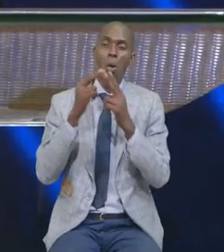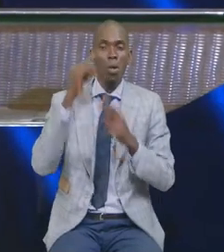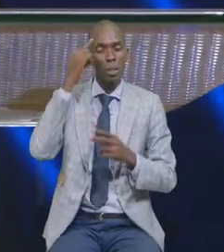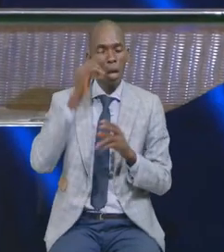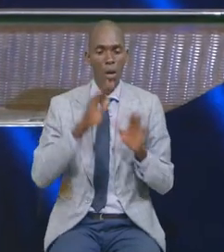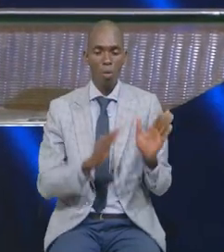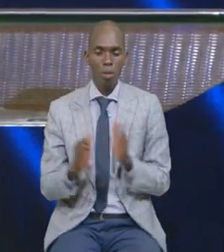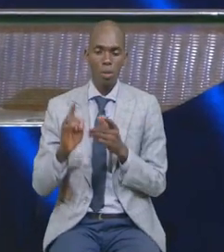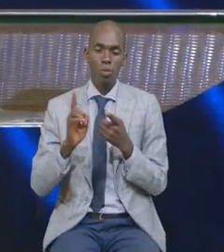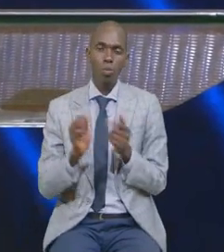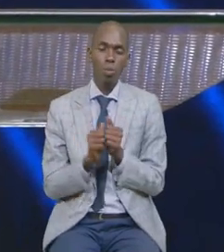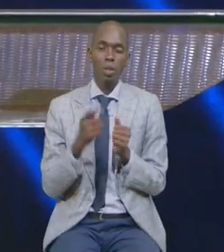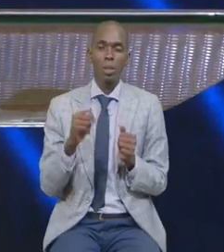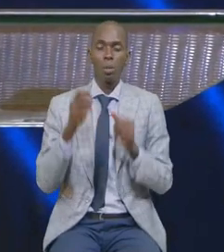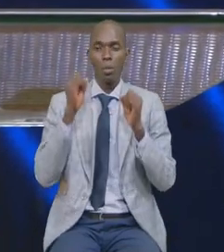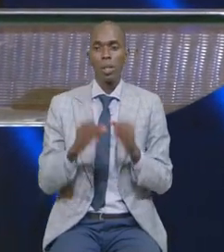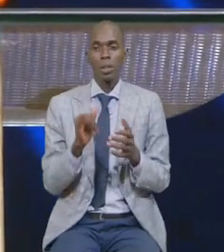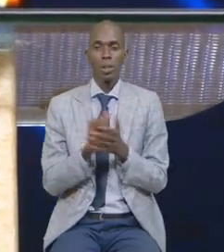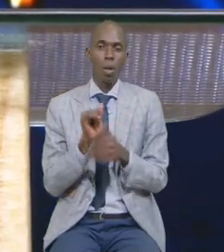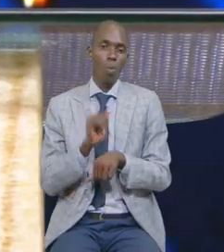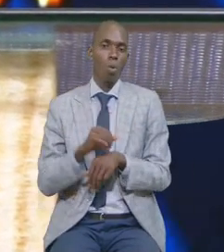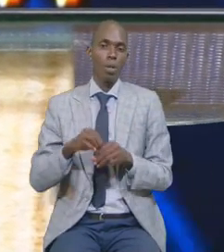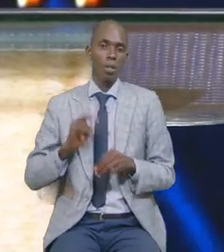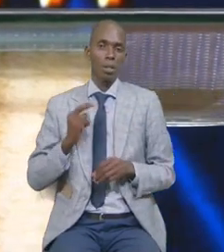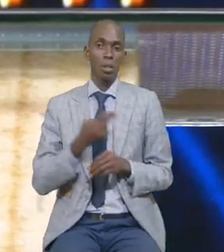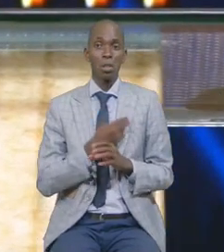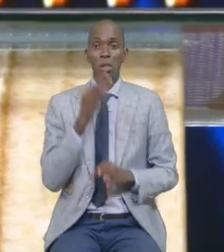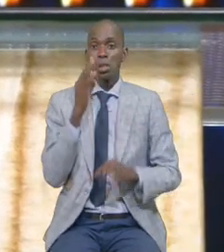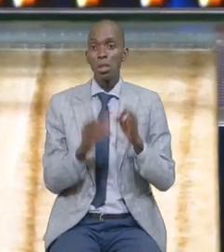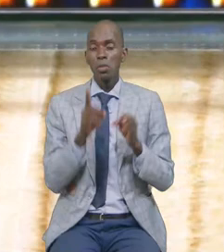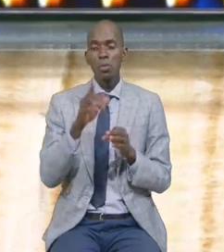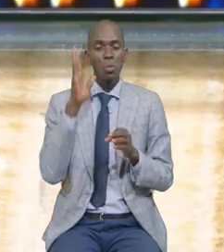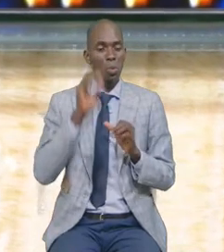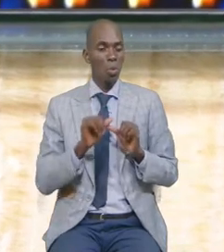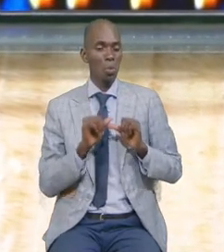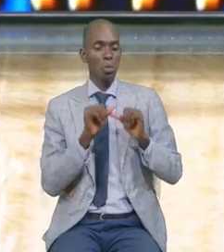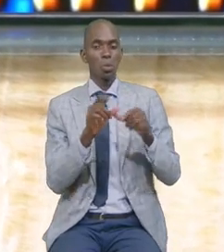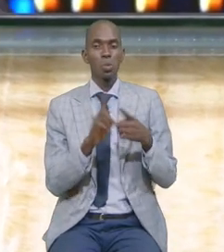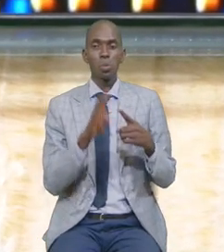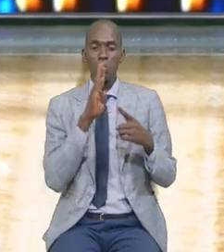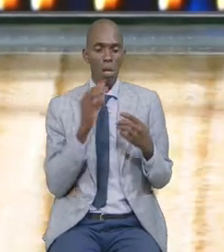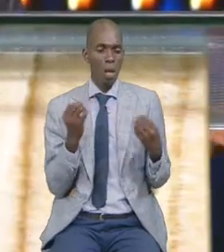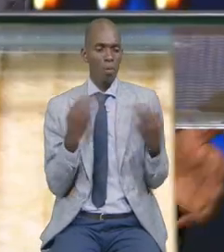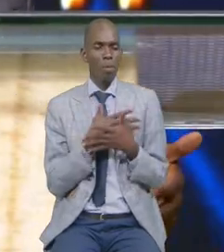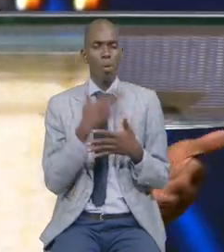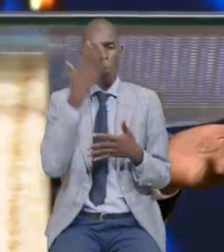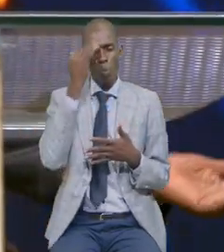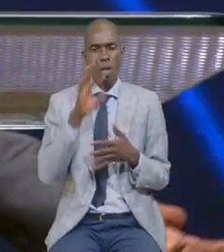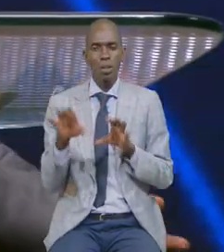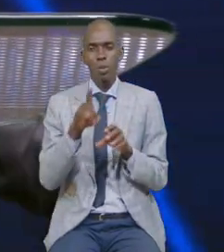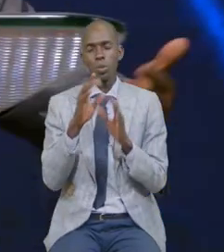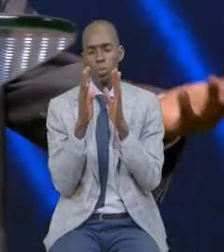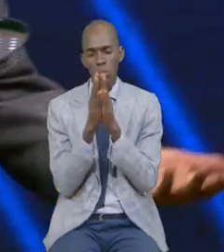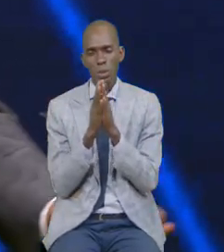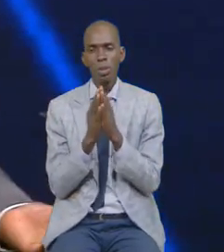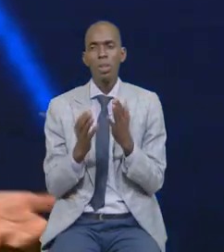power that worketh in us. If you're going to continue being afraid, why did you pray? If you're going to continue being